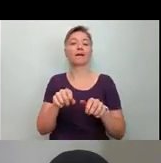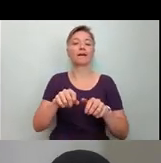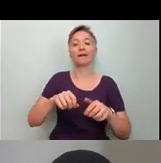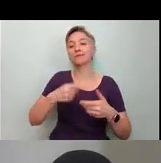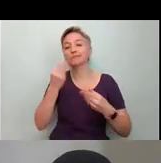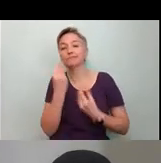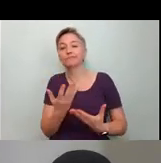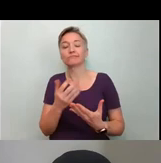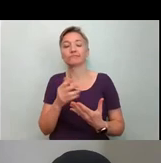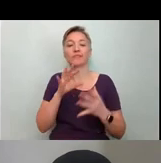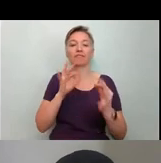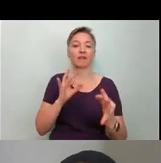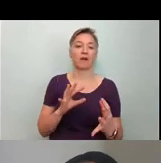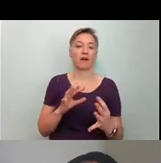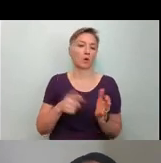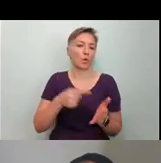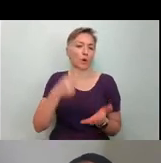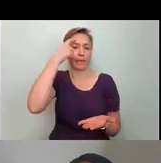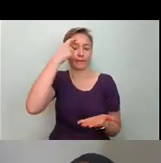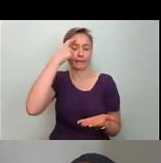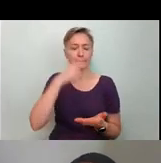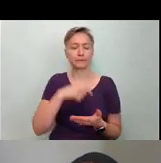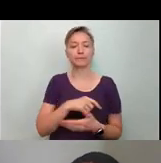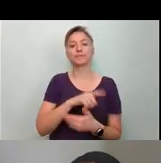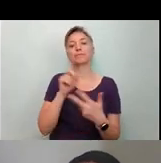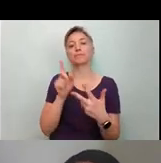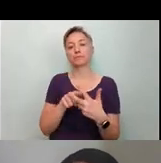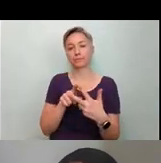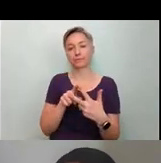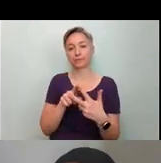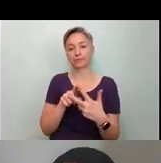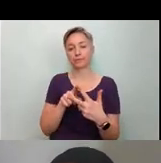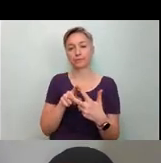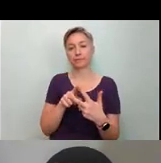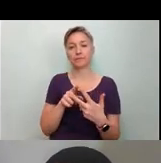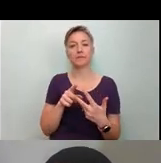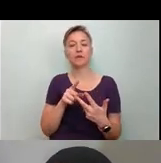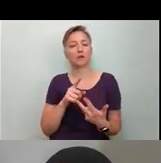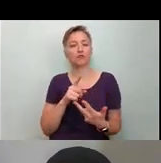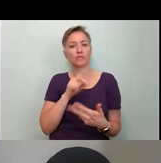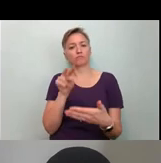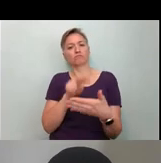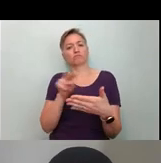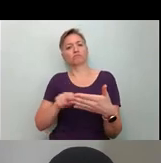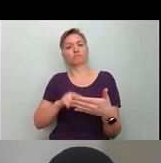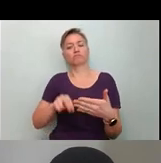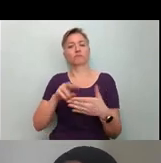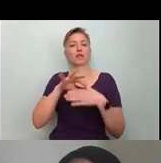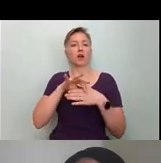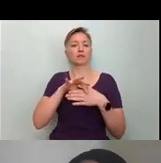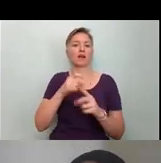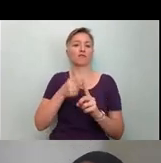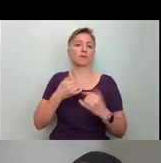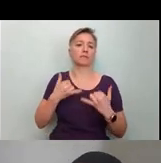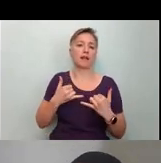feedback on the forum from today. We also encourage you to explore the content, because again, this will be provided